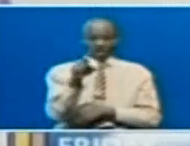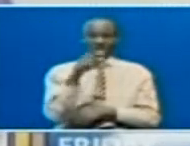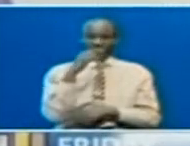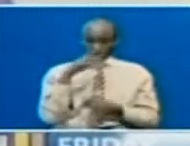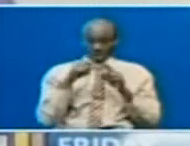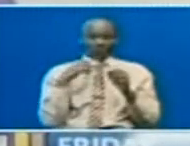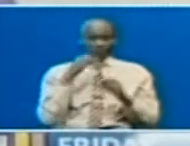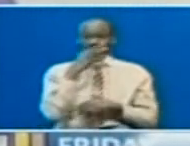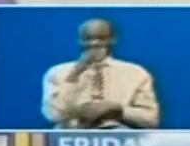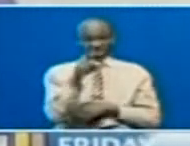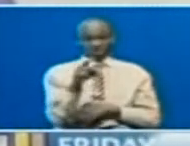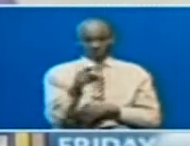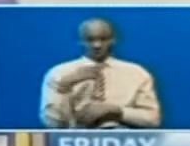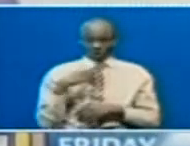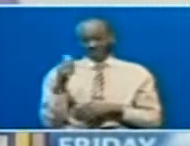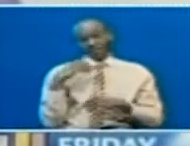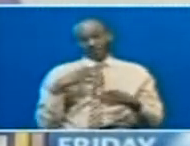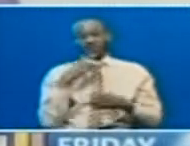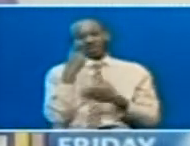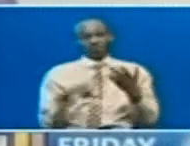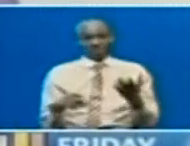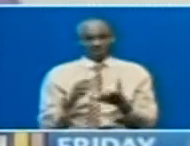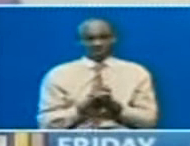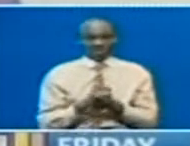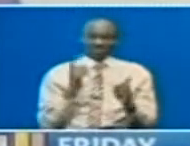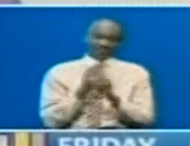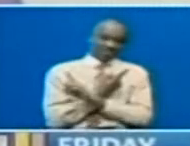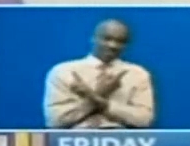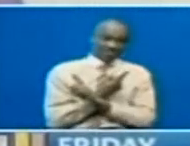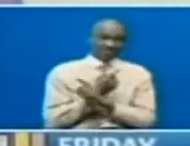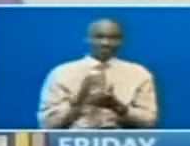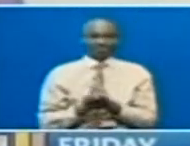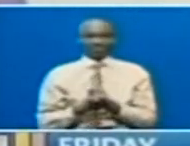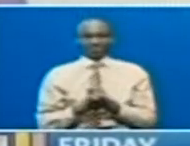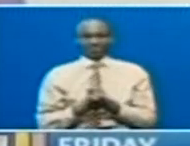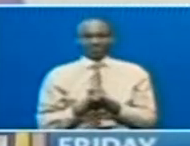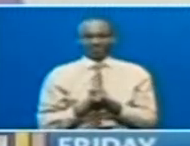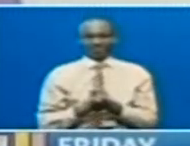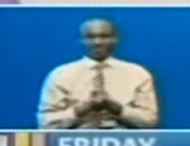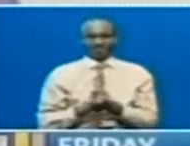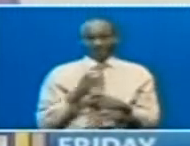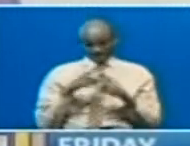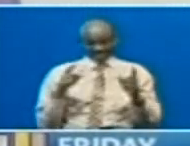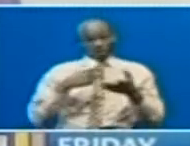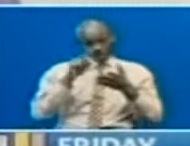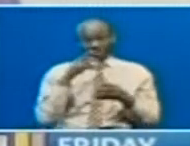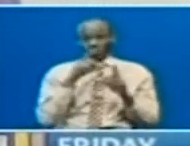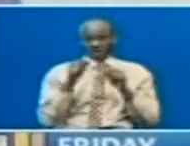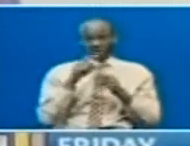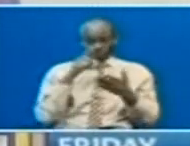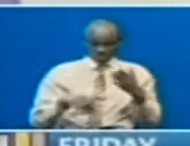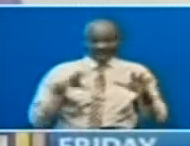from French. Mm-hmm. So some would even say bourgeois, bourgeoisie and all that, but yeah. The correct or